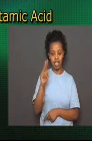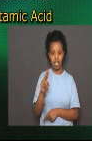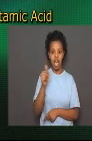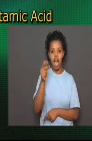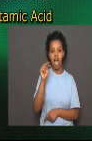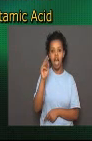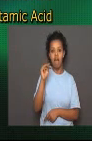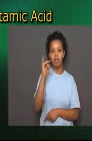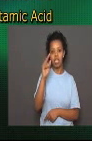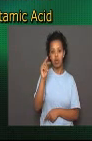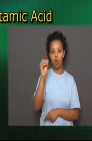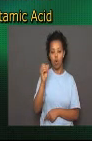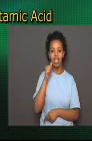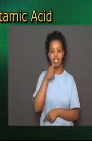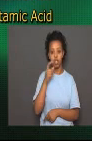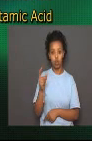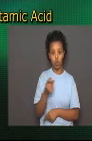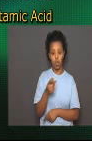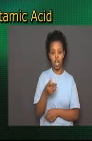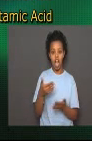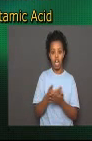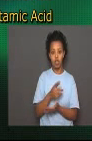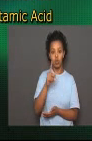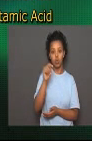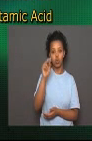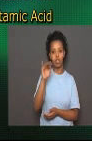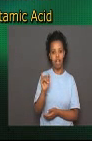new triplet codes for methionine.